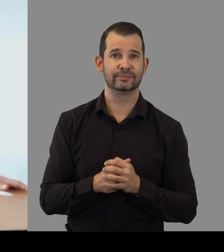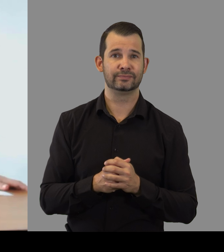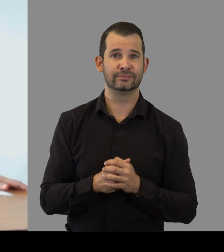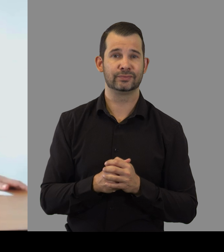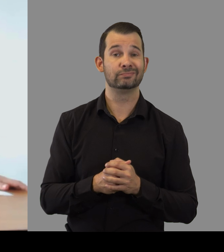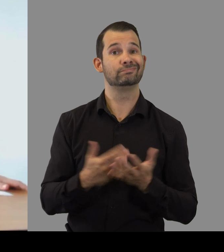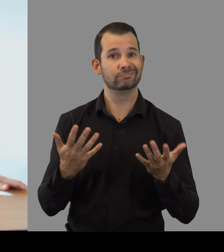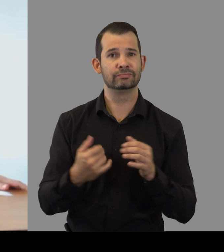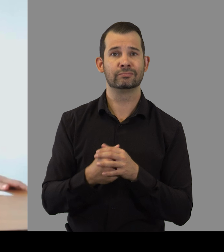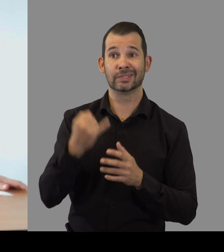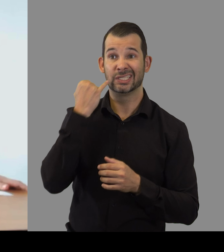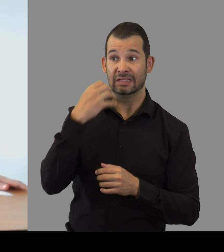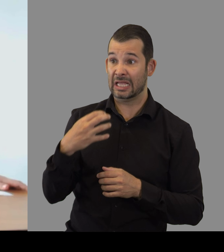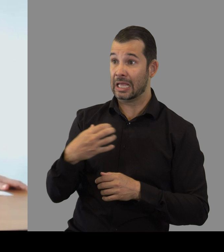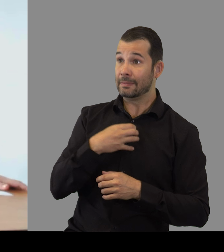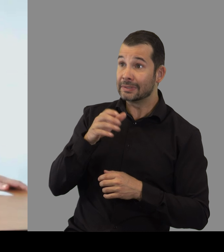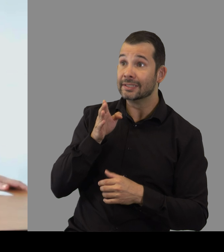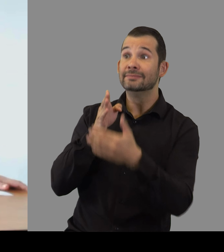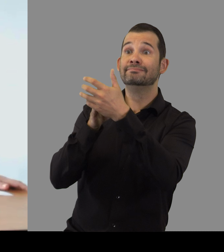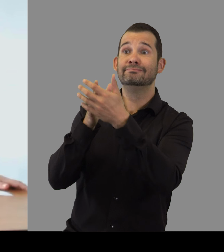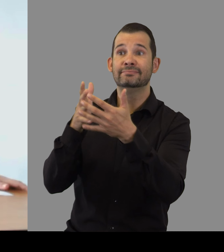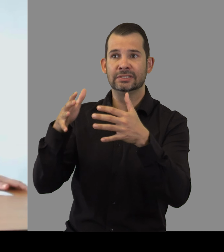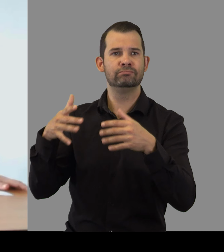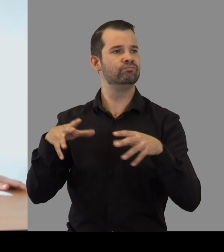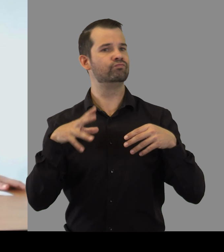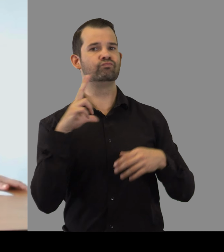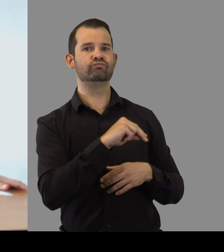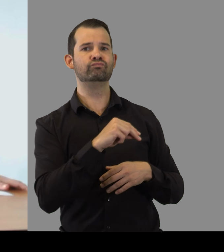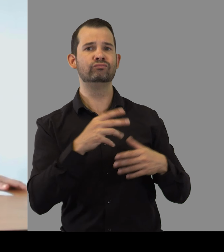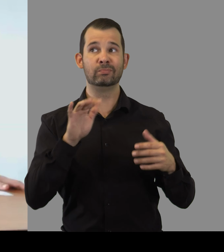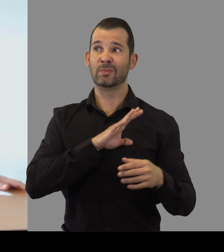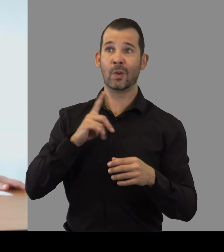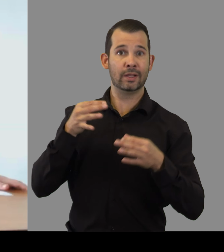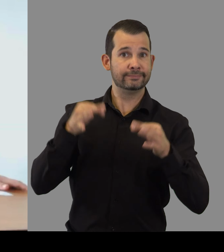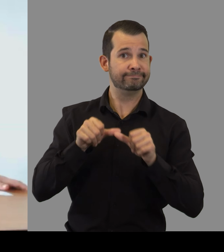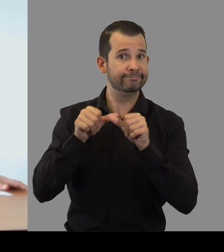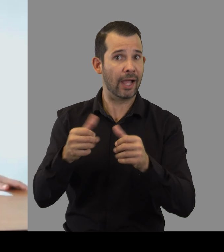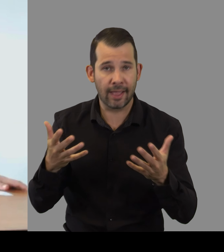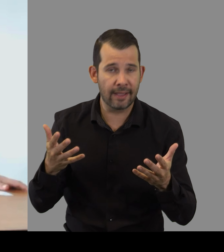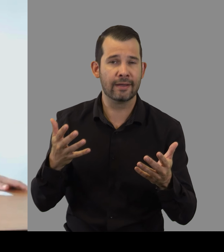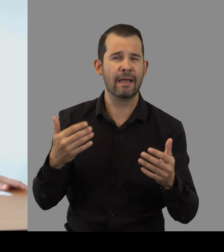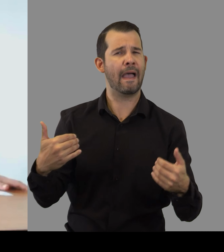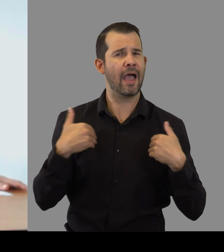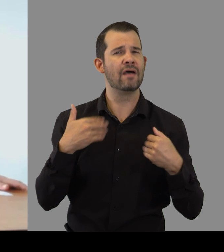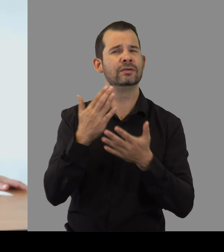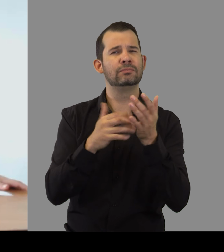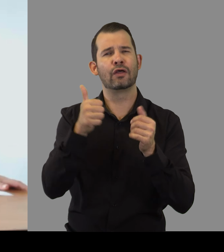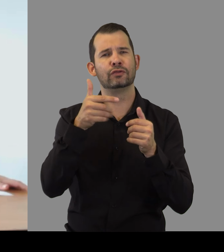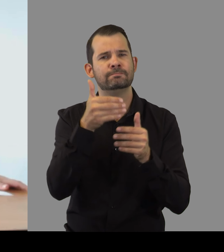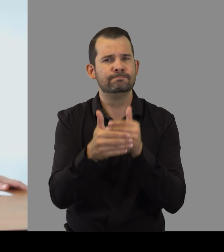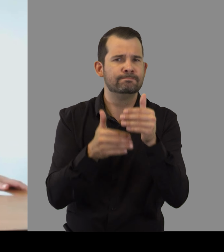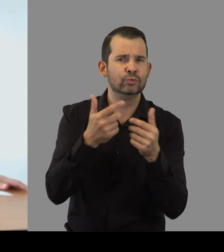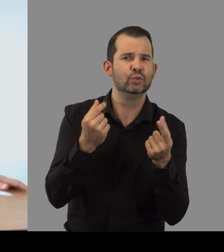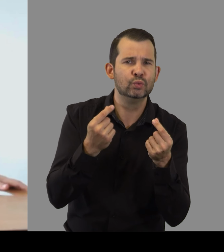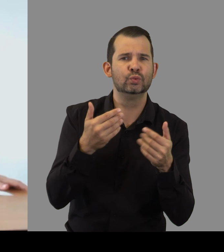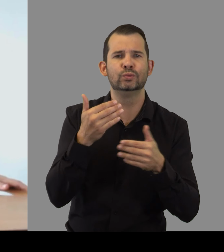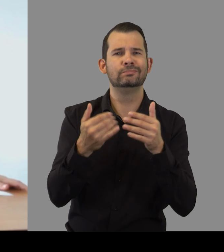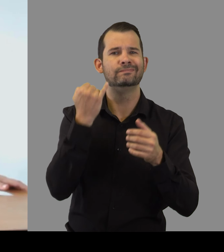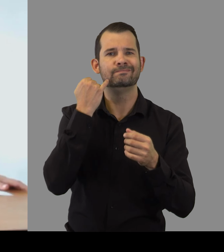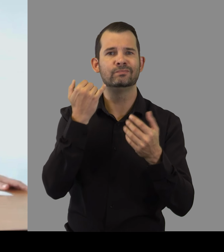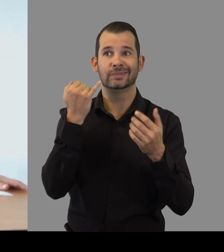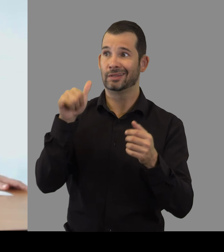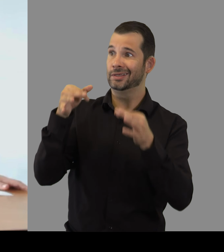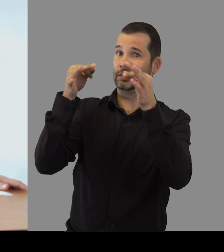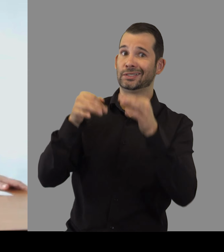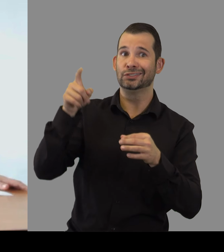exclusion? So if the appeal is upheld by the board, there is some other steps that can